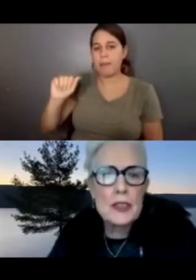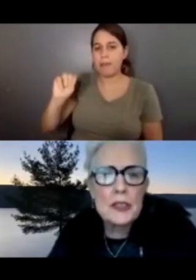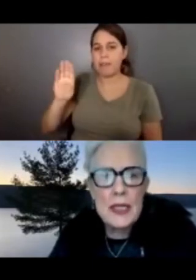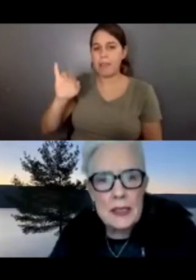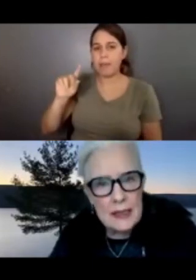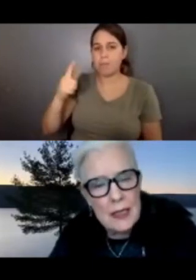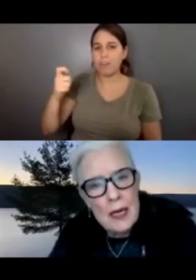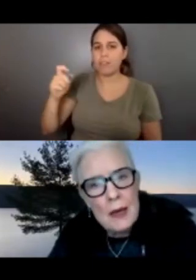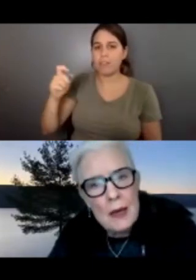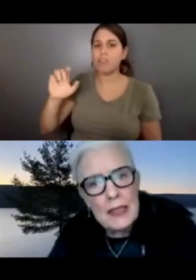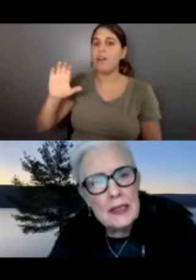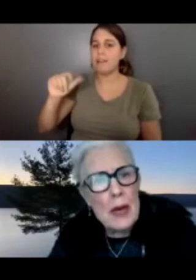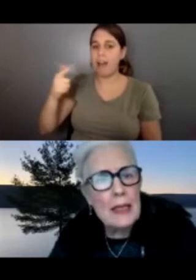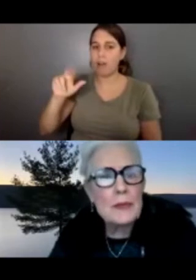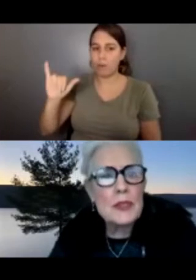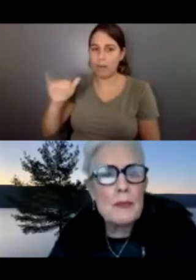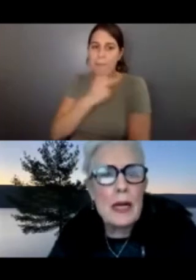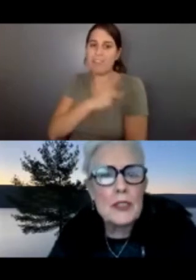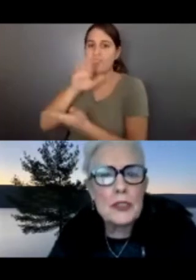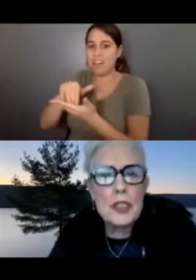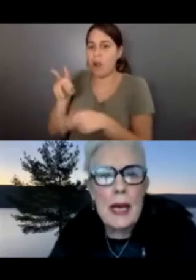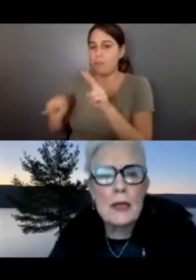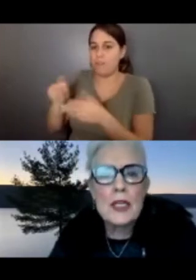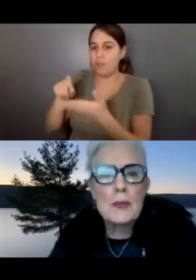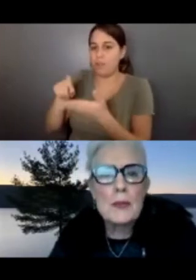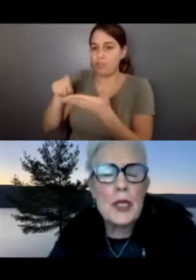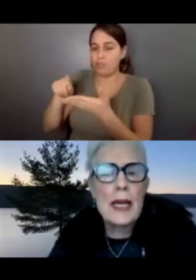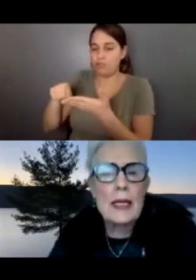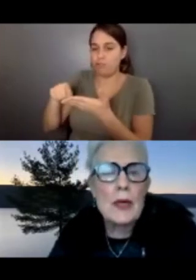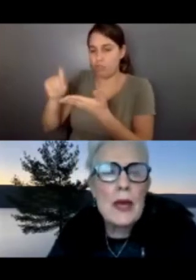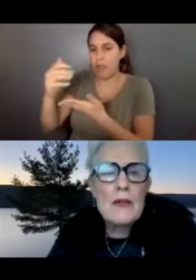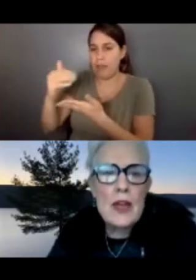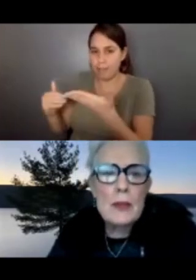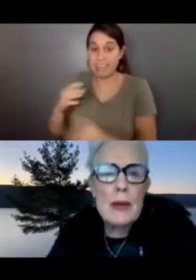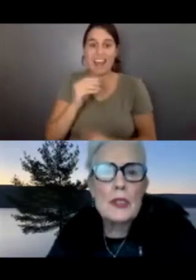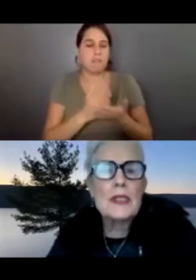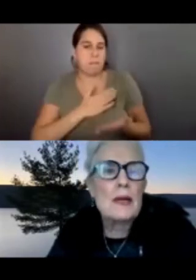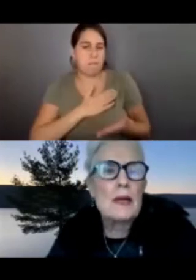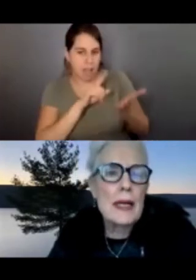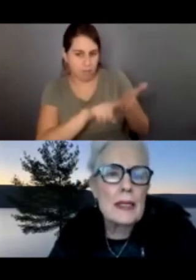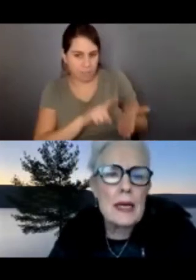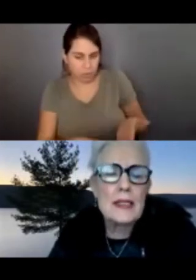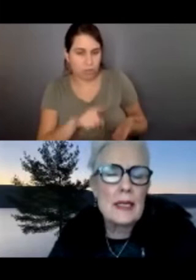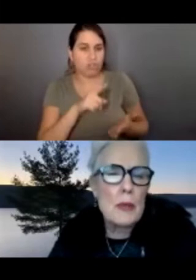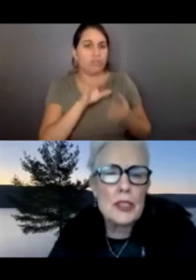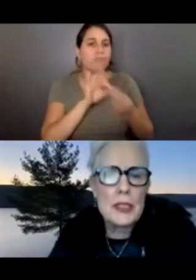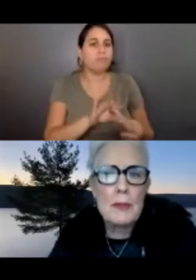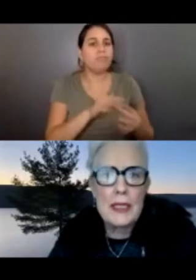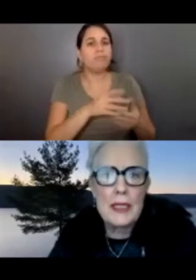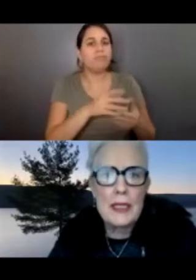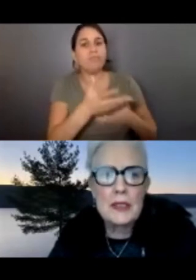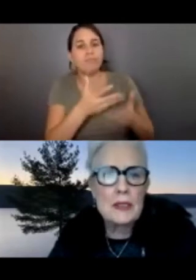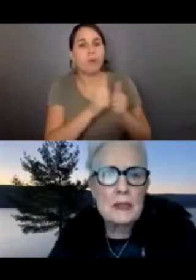Observational Checklist, plus some items from my research about communicating with family members and recognizing emotion